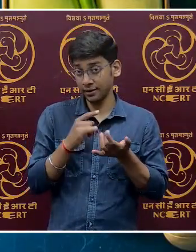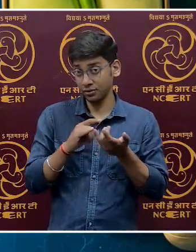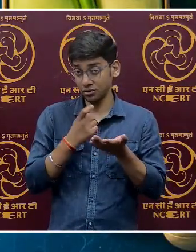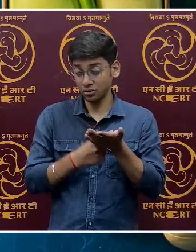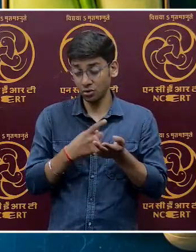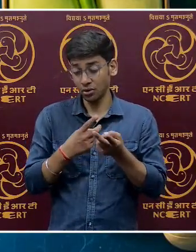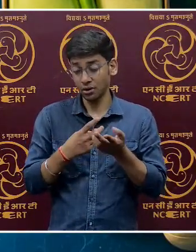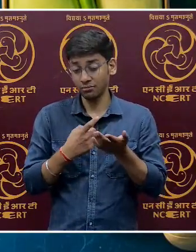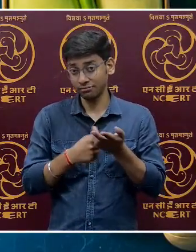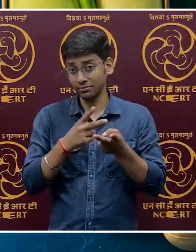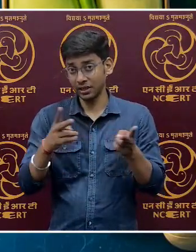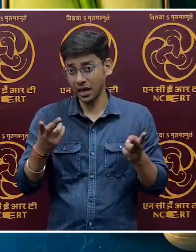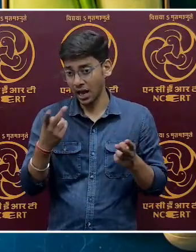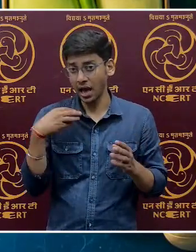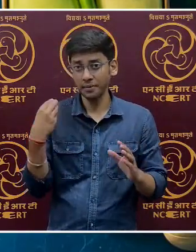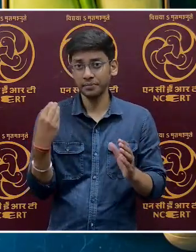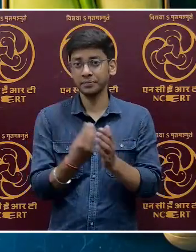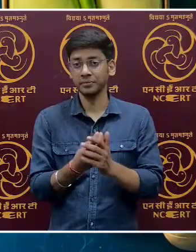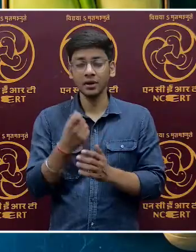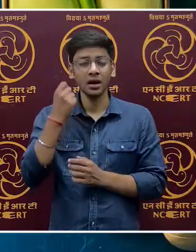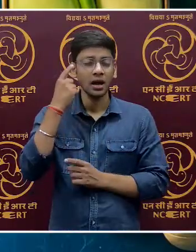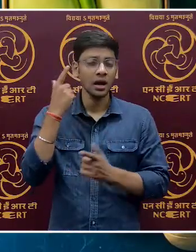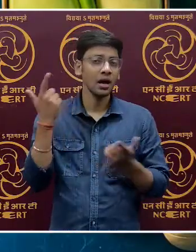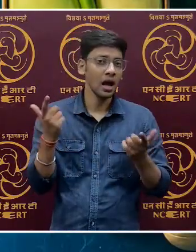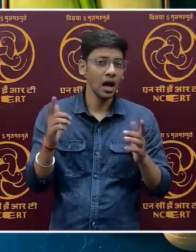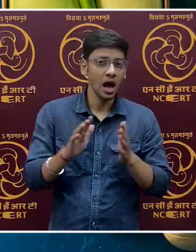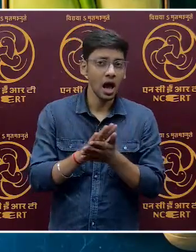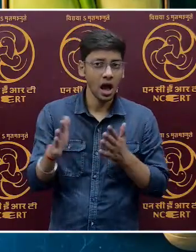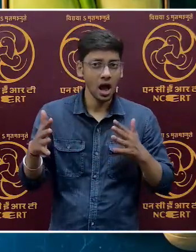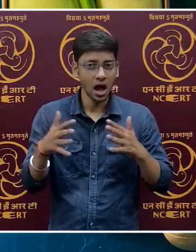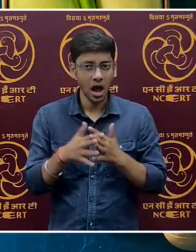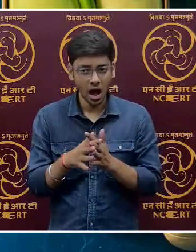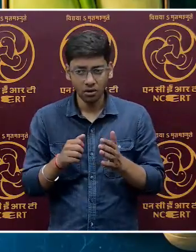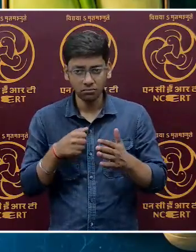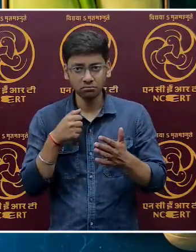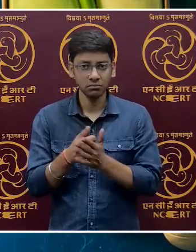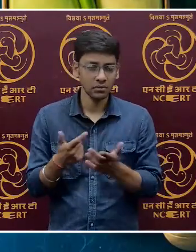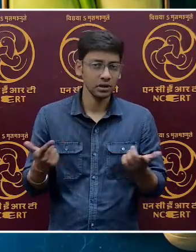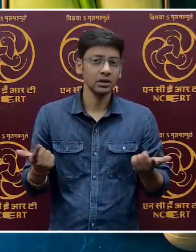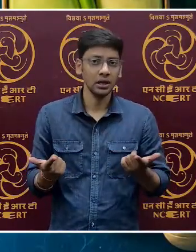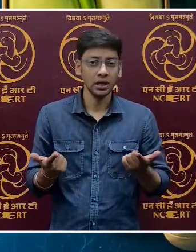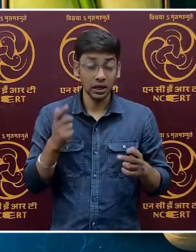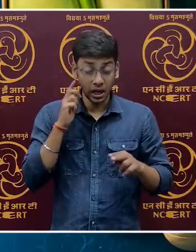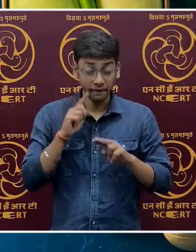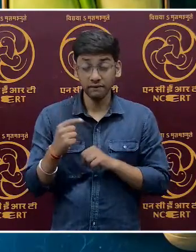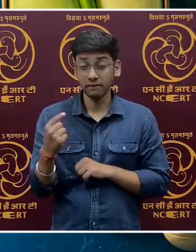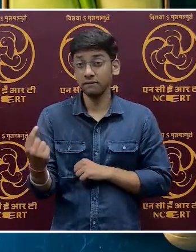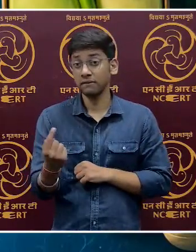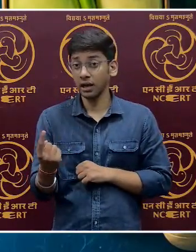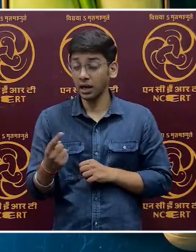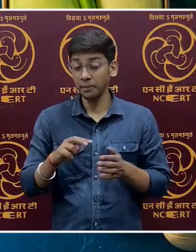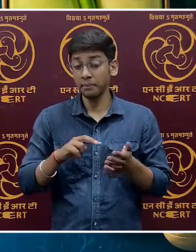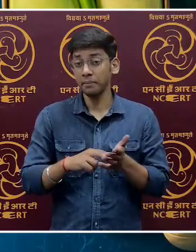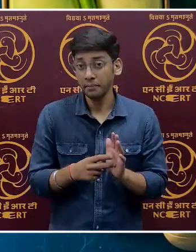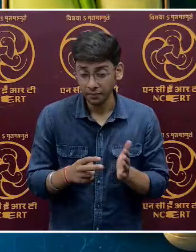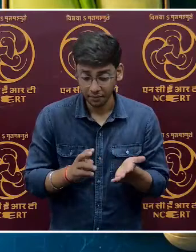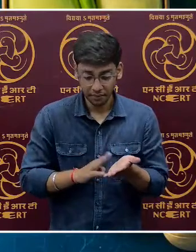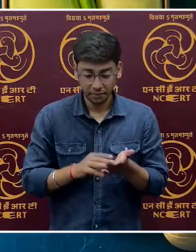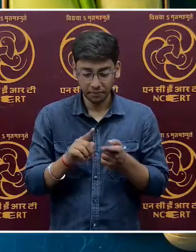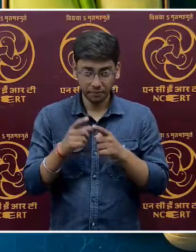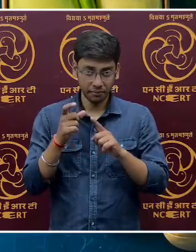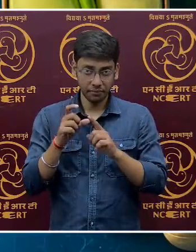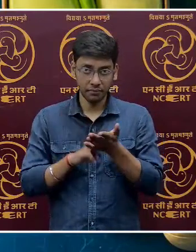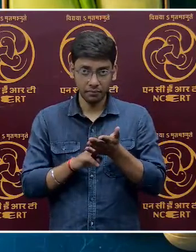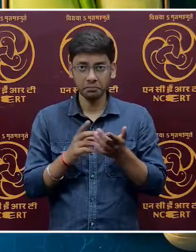important for us to also understand how we can able to reach over there, because until and unless the medium of reaching over there